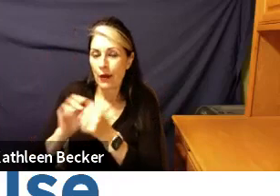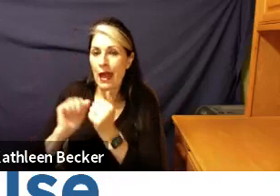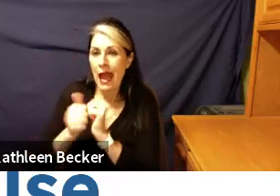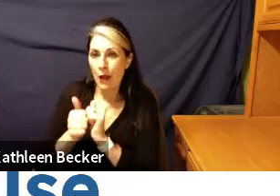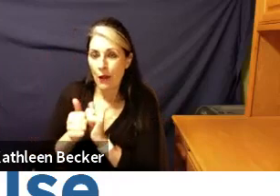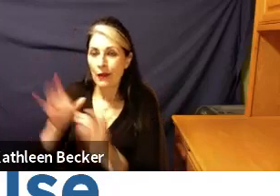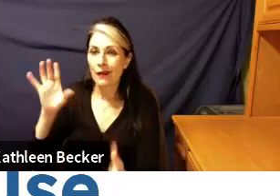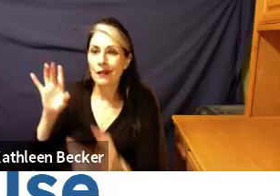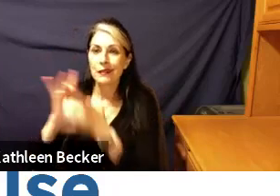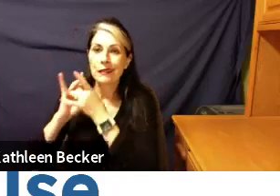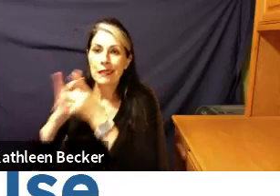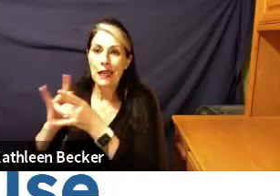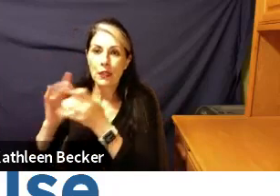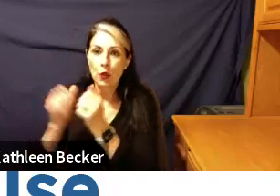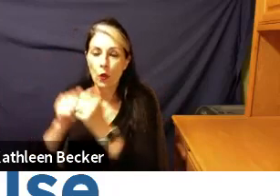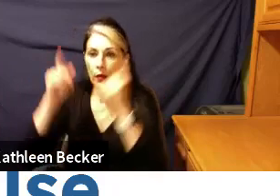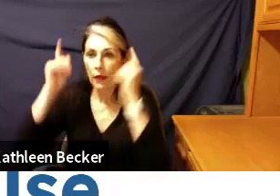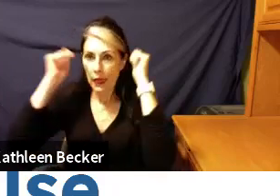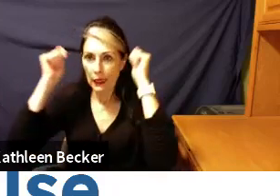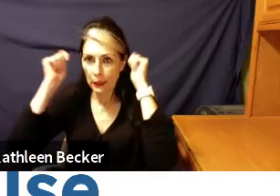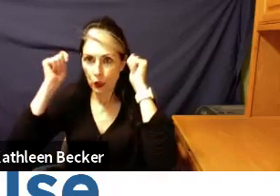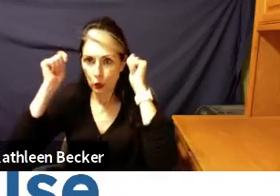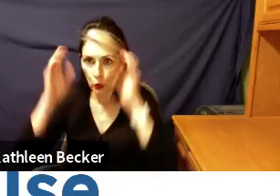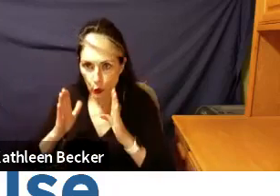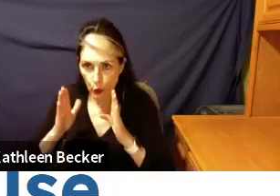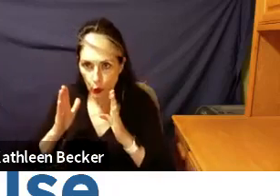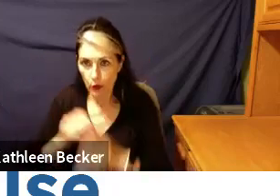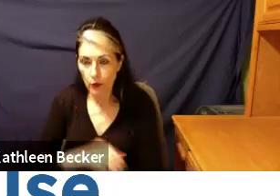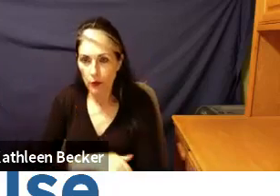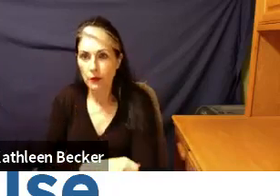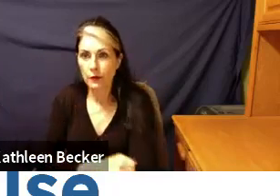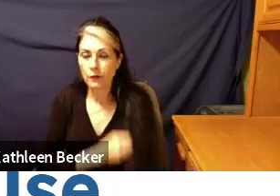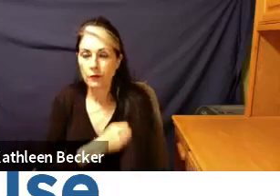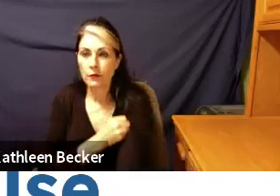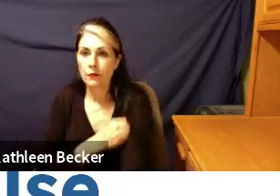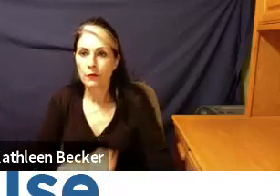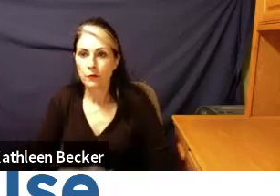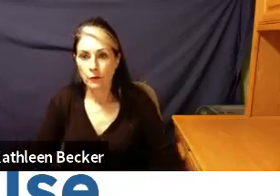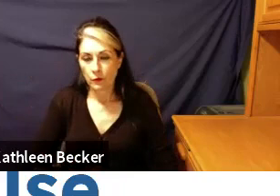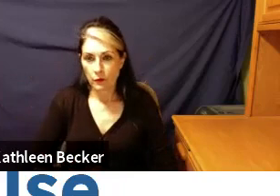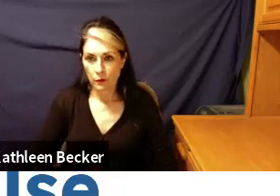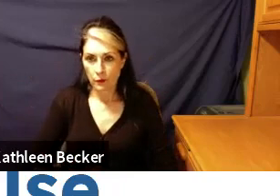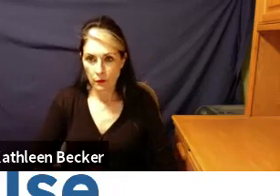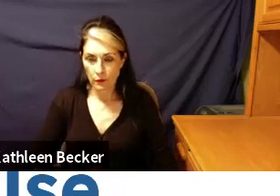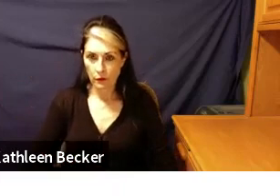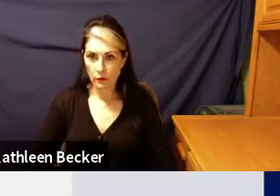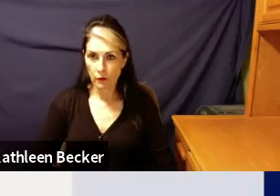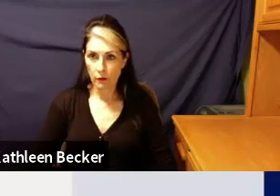connected to a tutor.